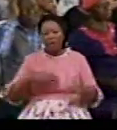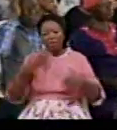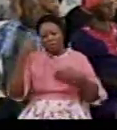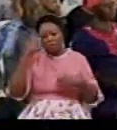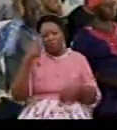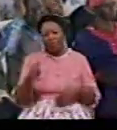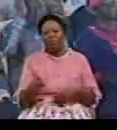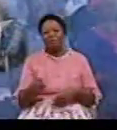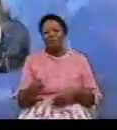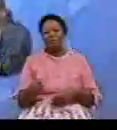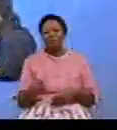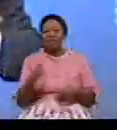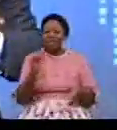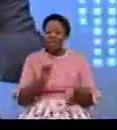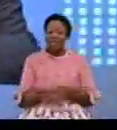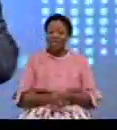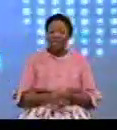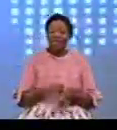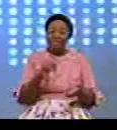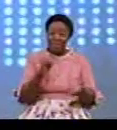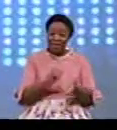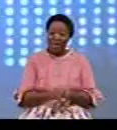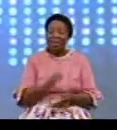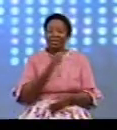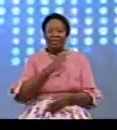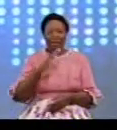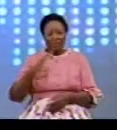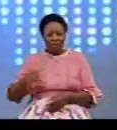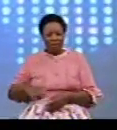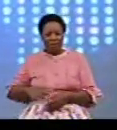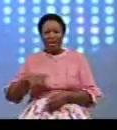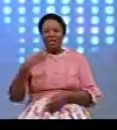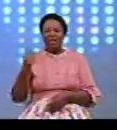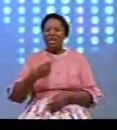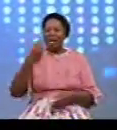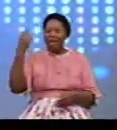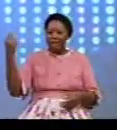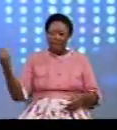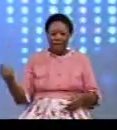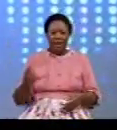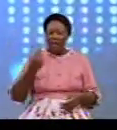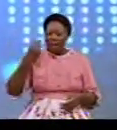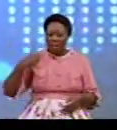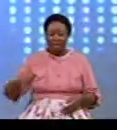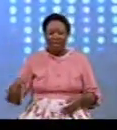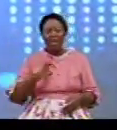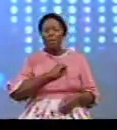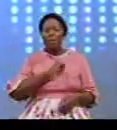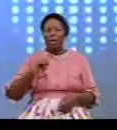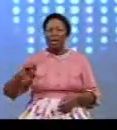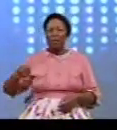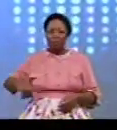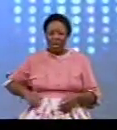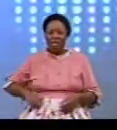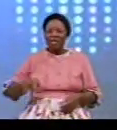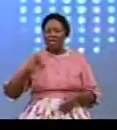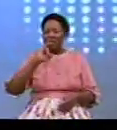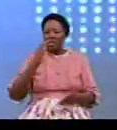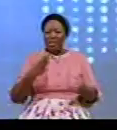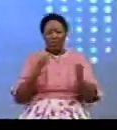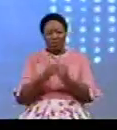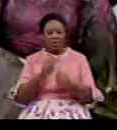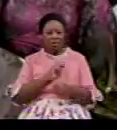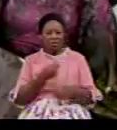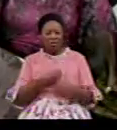sin, from all my waywardness, from all my self-will,